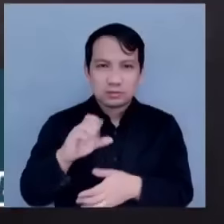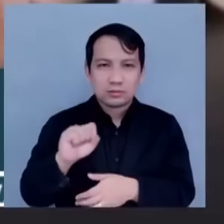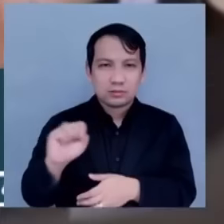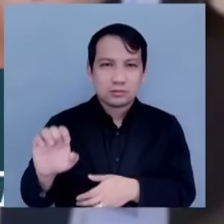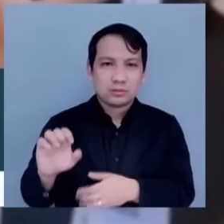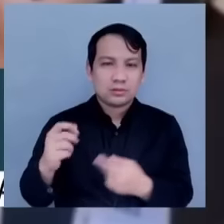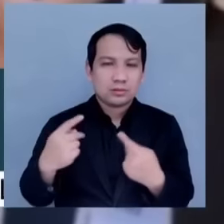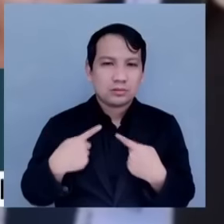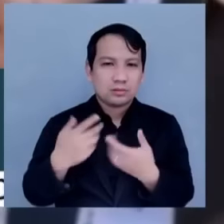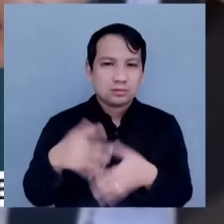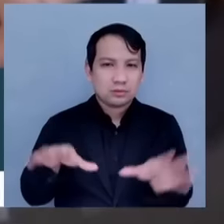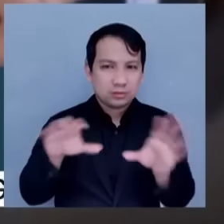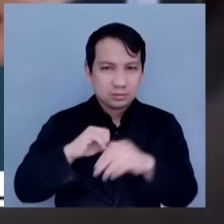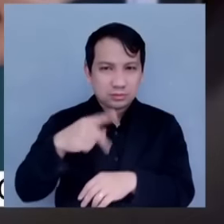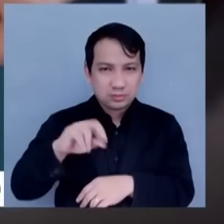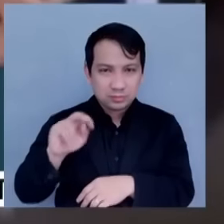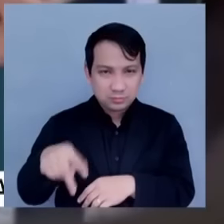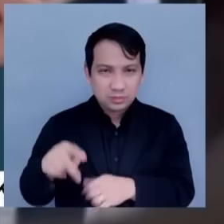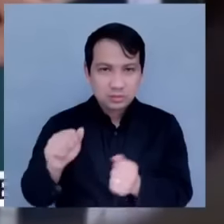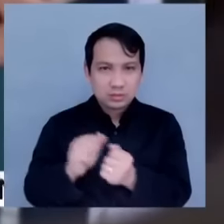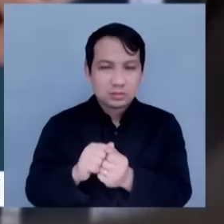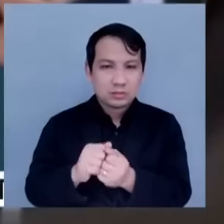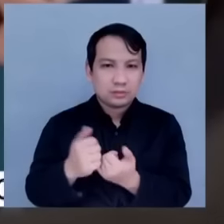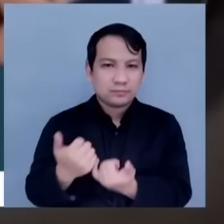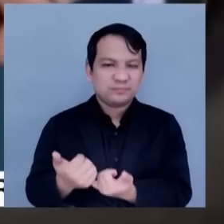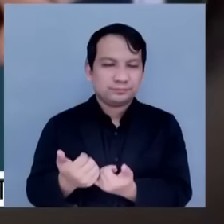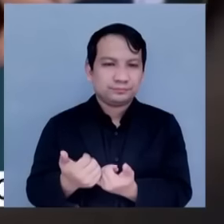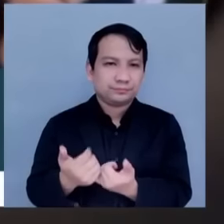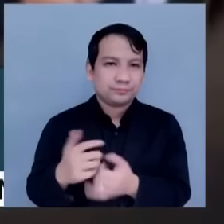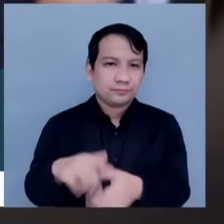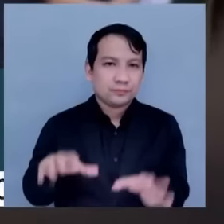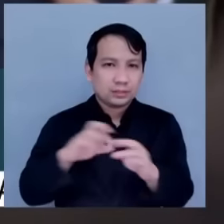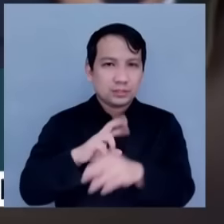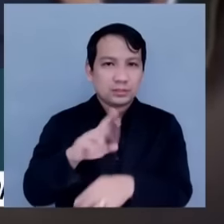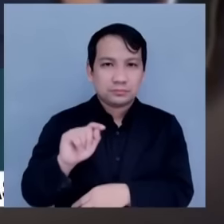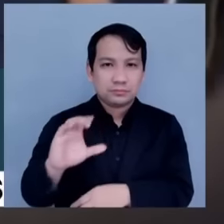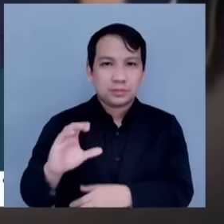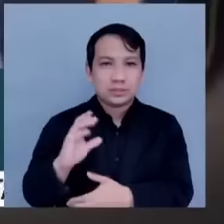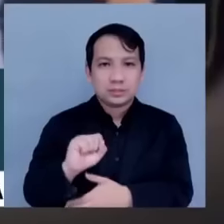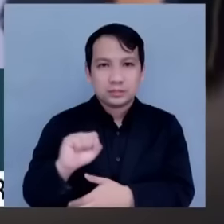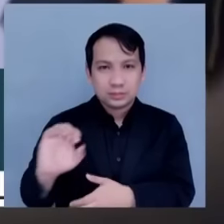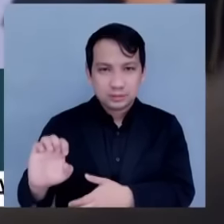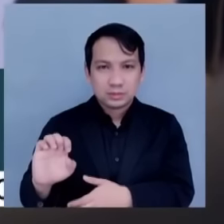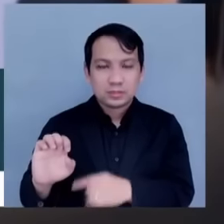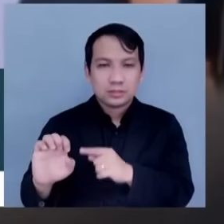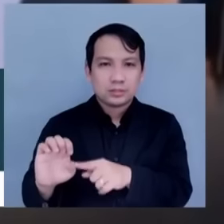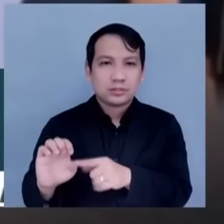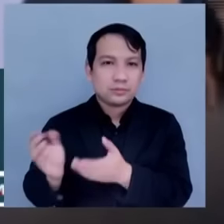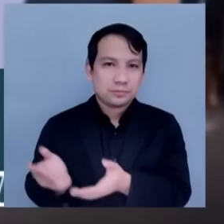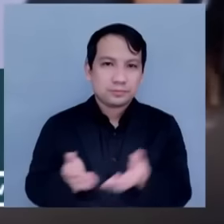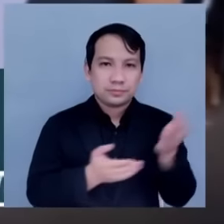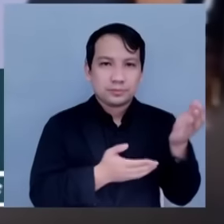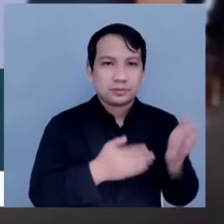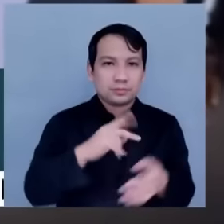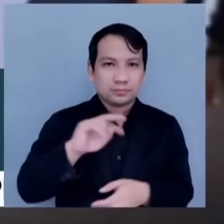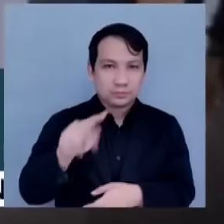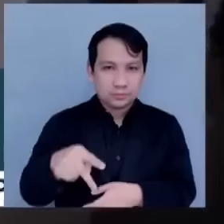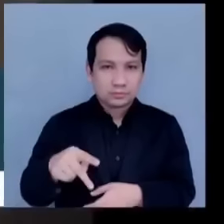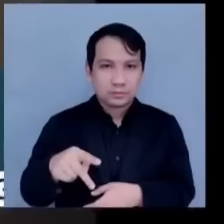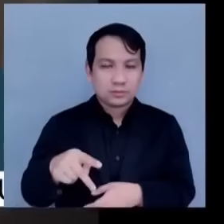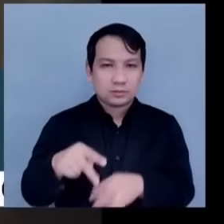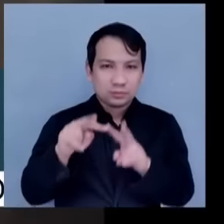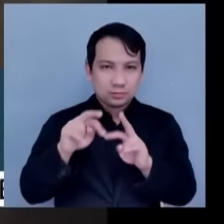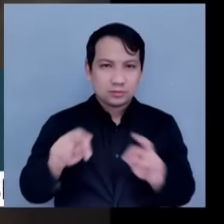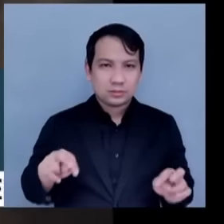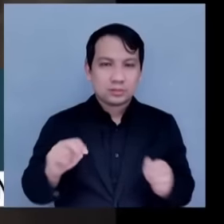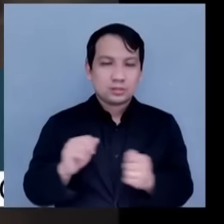after the PNP, after the RTC case, she will be brought back to the PNP custodial investigation. That is